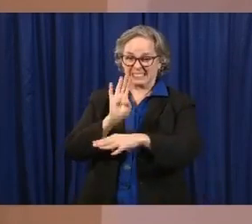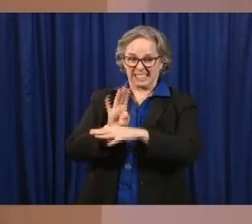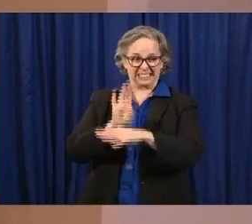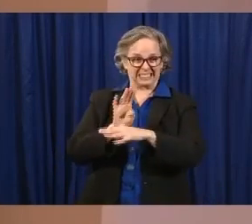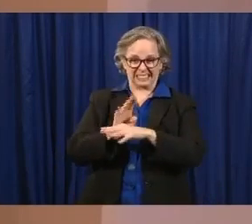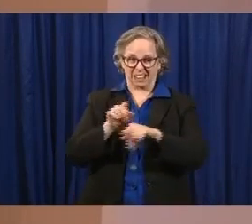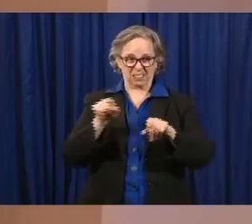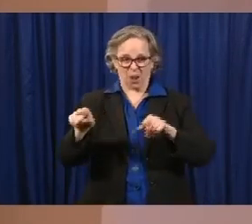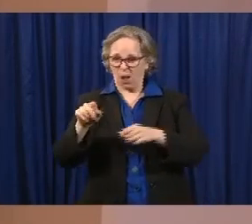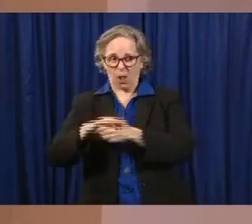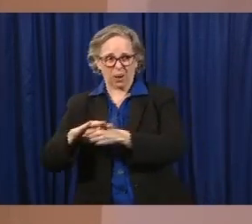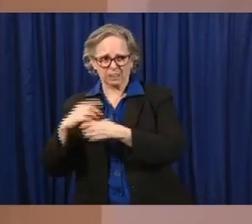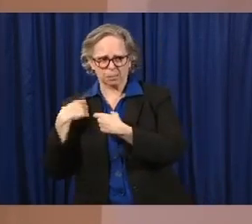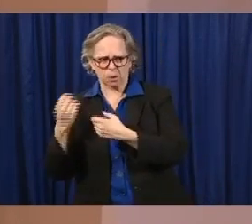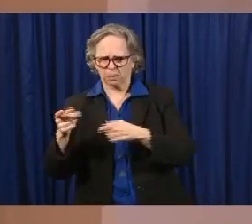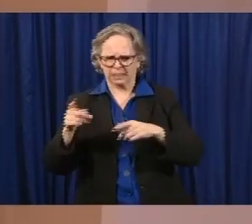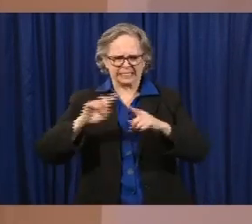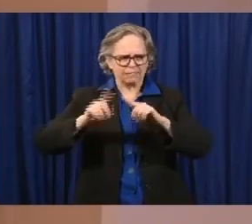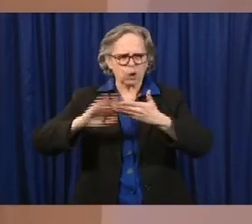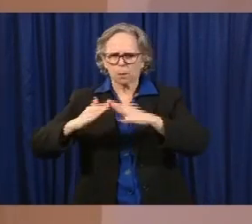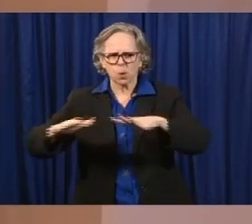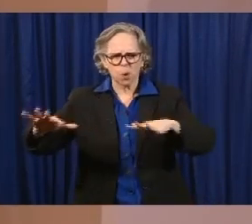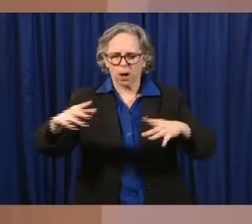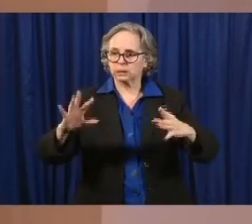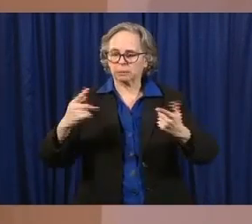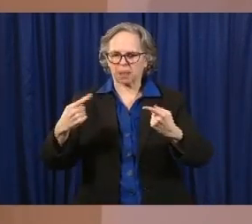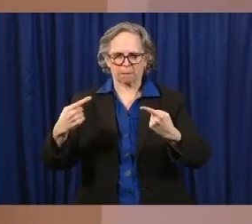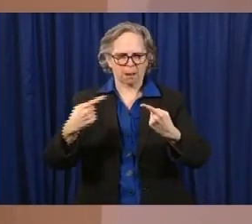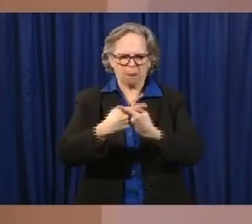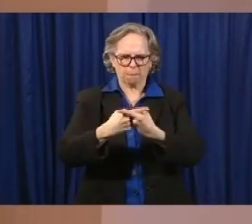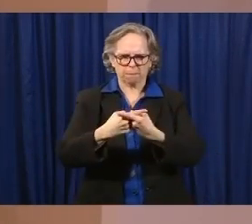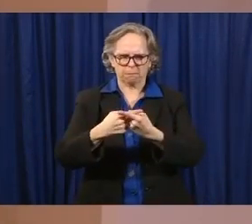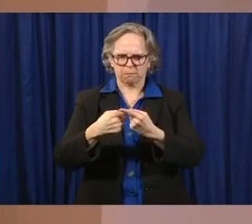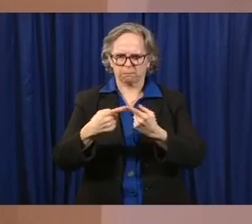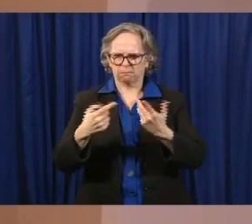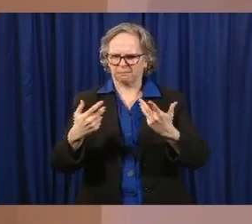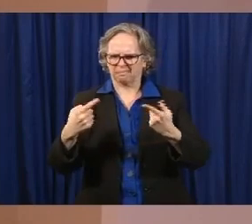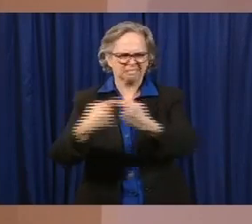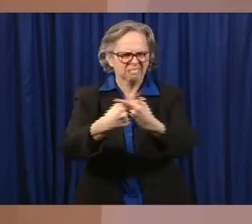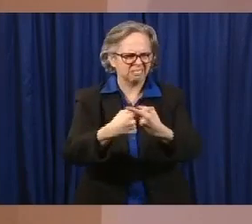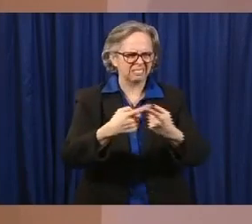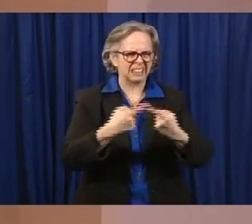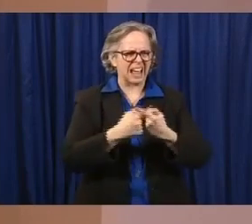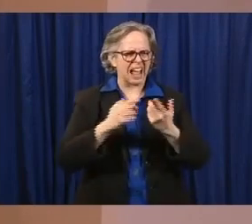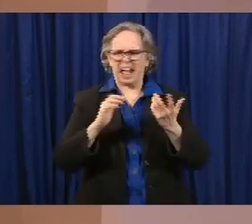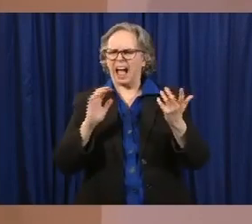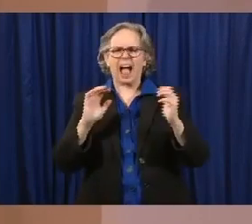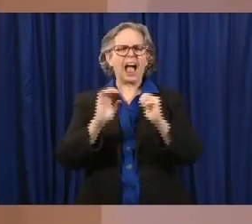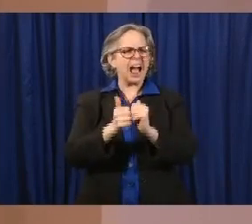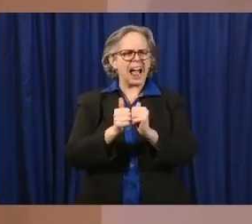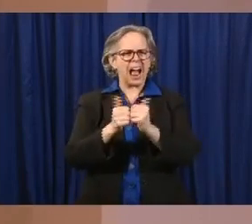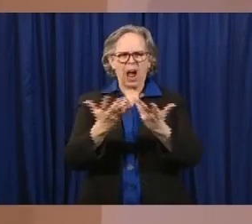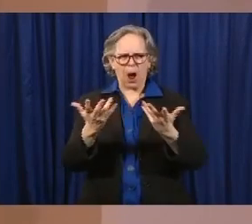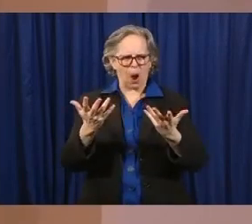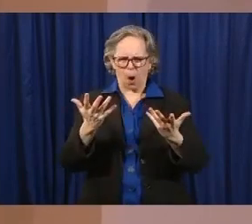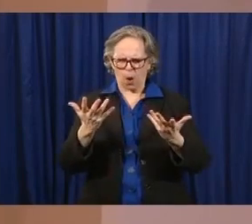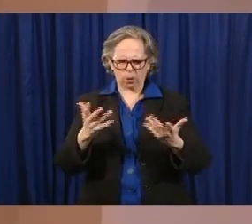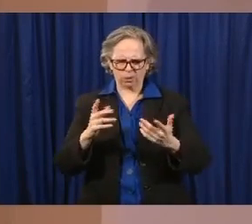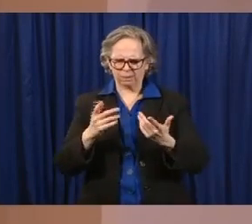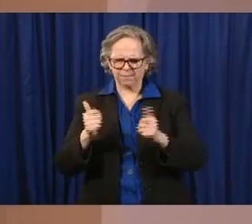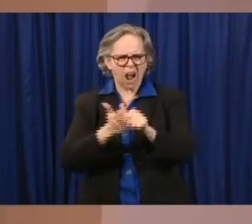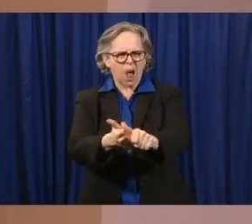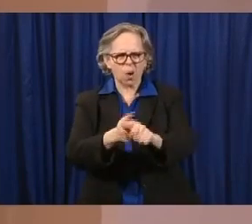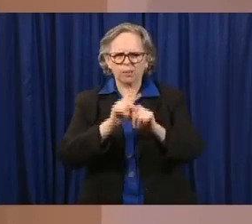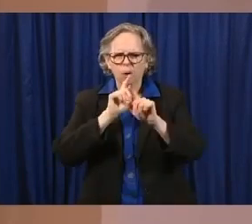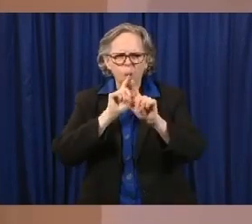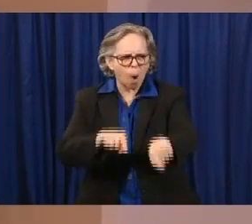in one community and another community, and the health departments have different conclusions about whether those are essential or not. So